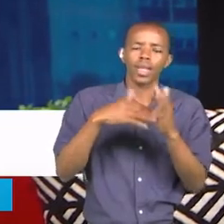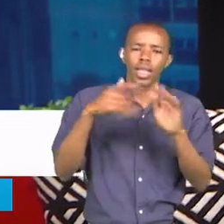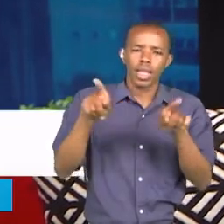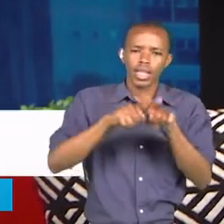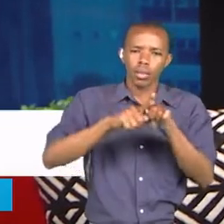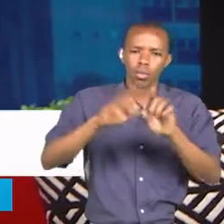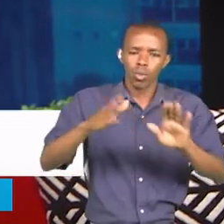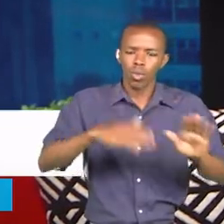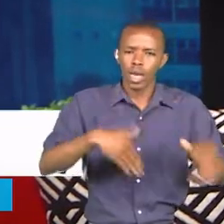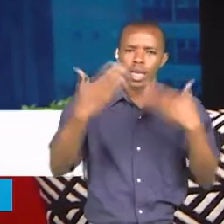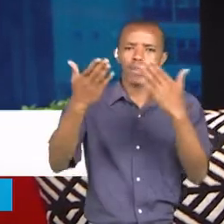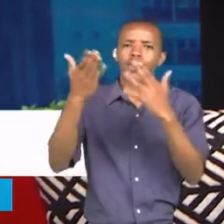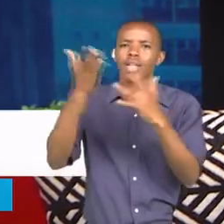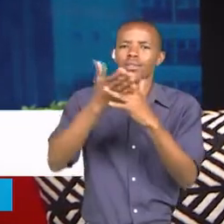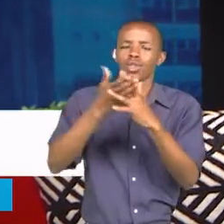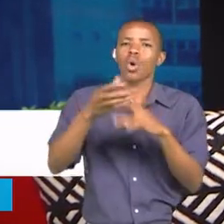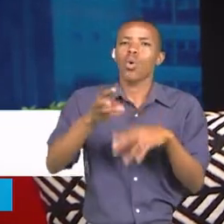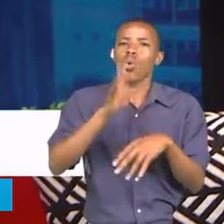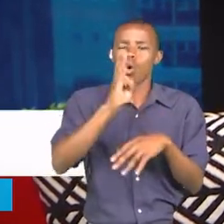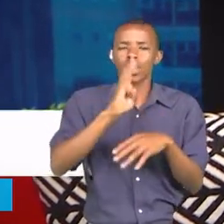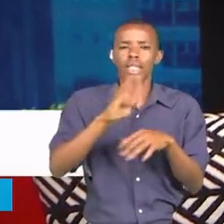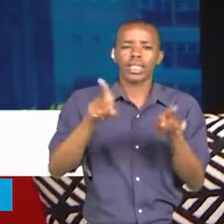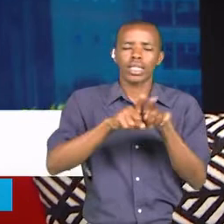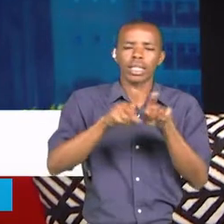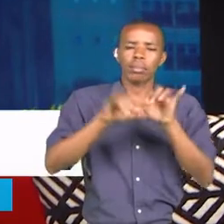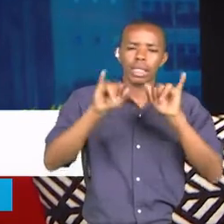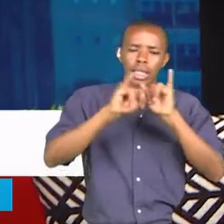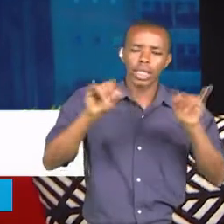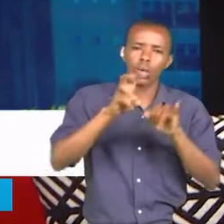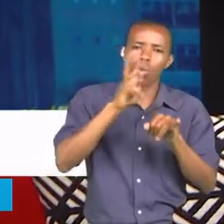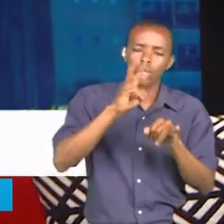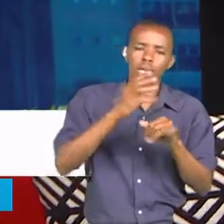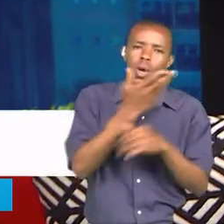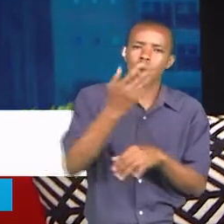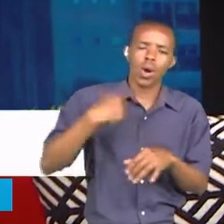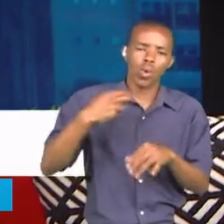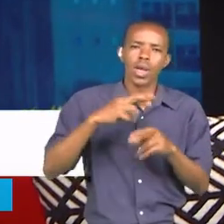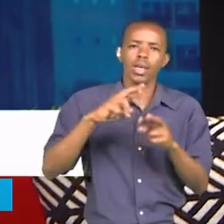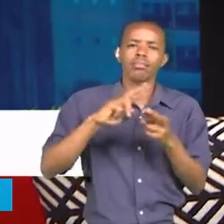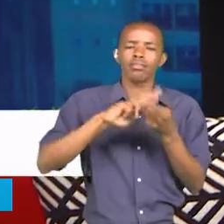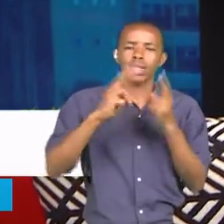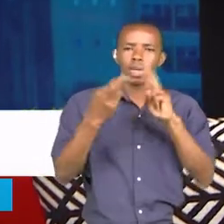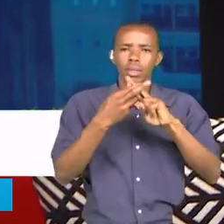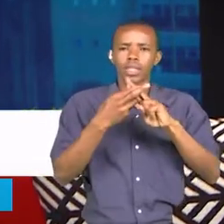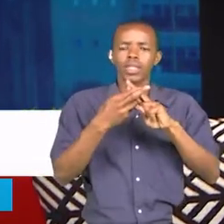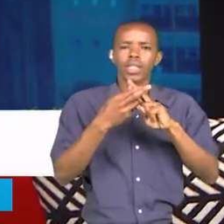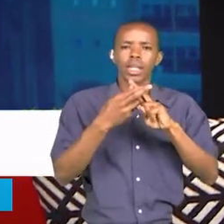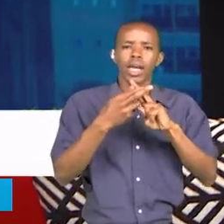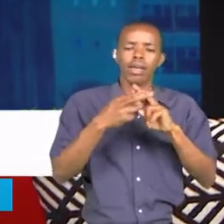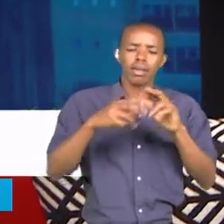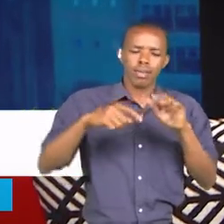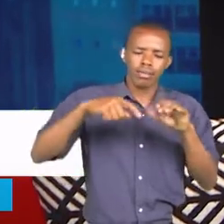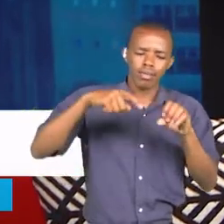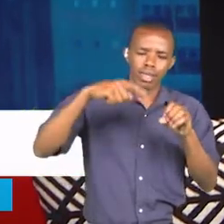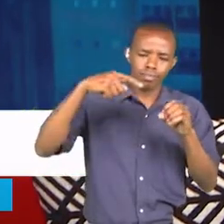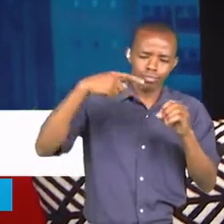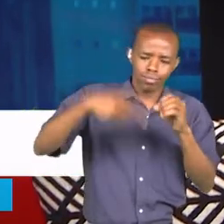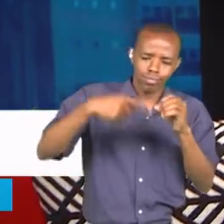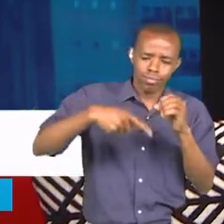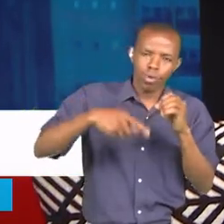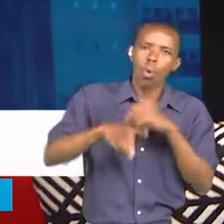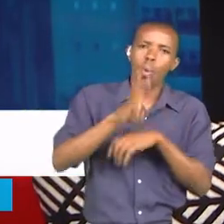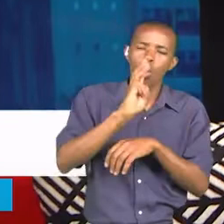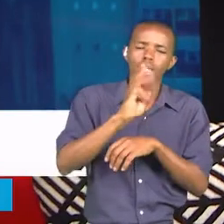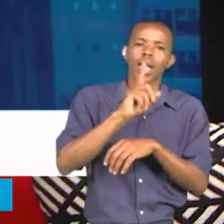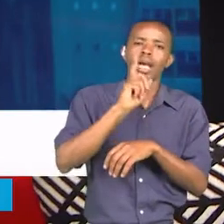providing interventions in water sanitation and hygiene, where we are rehabilitating and drilling new boreholes. And this is to ensure